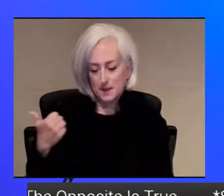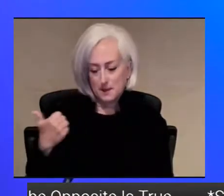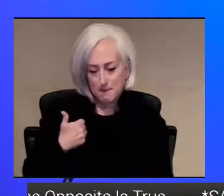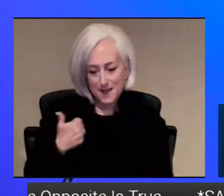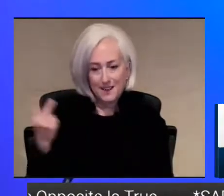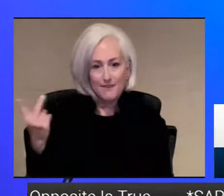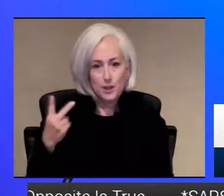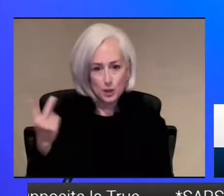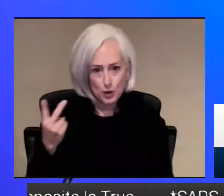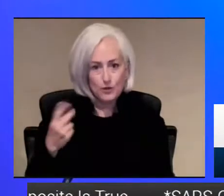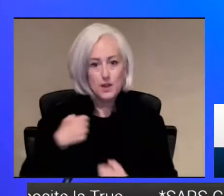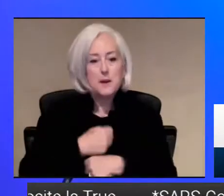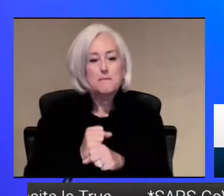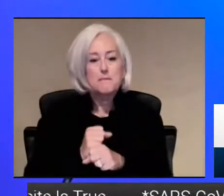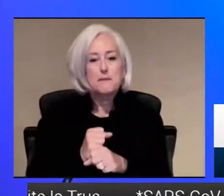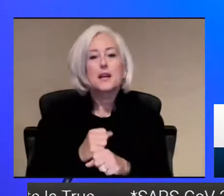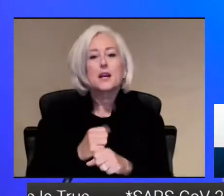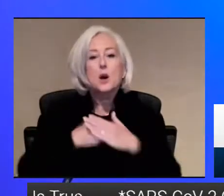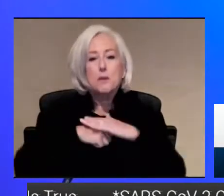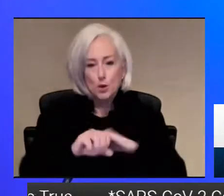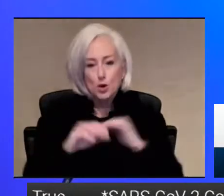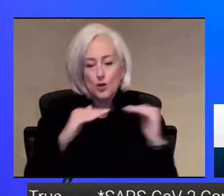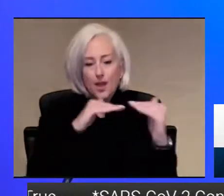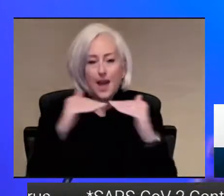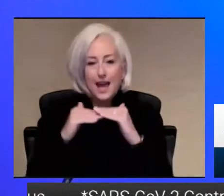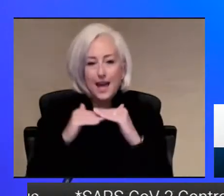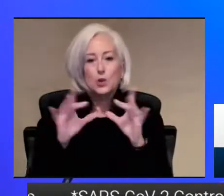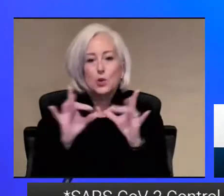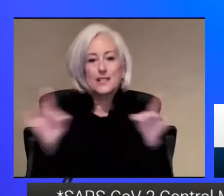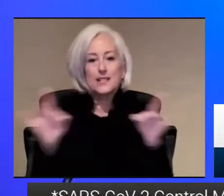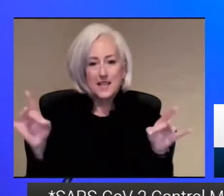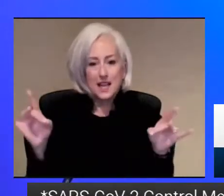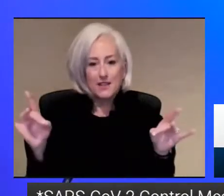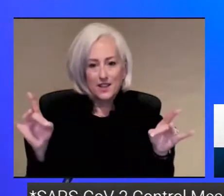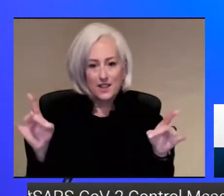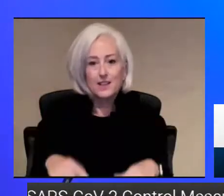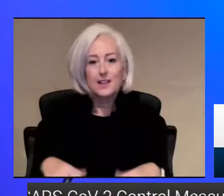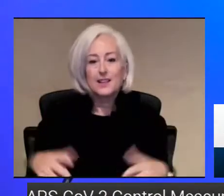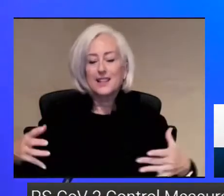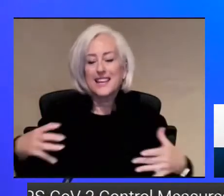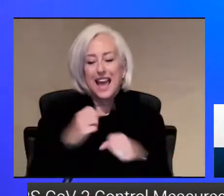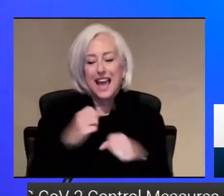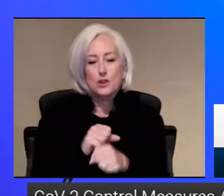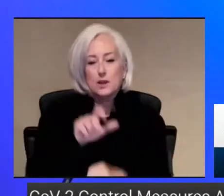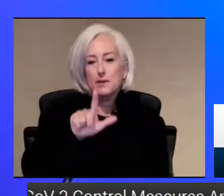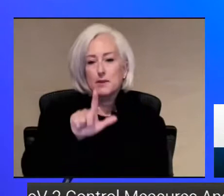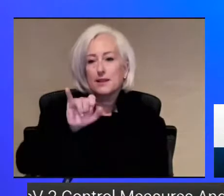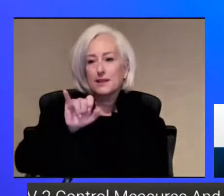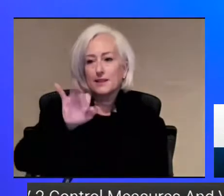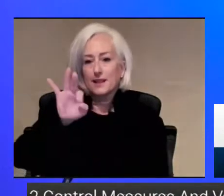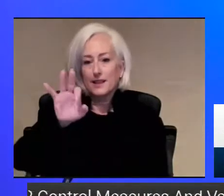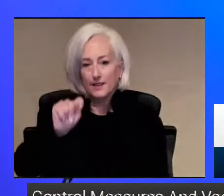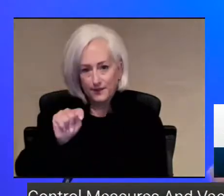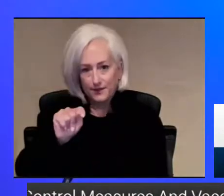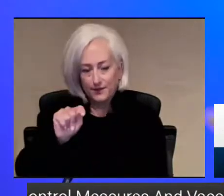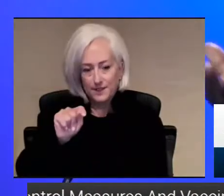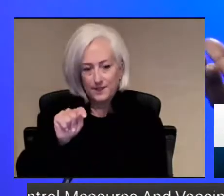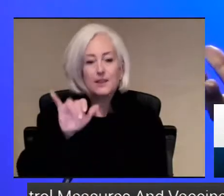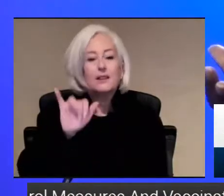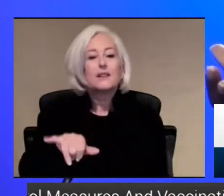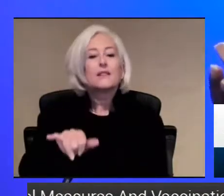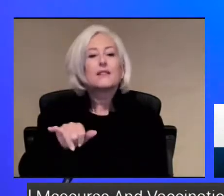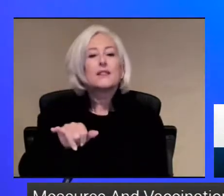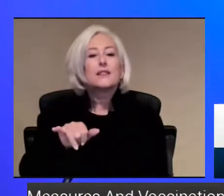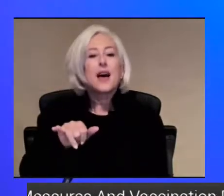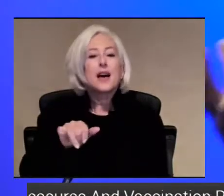equity statement for labor and delivery, and the acronym is LIFT. And basically, it is to basically lift up